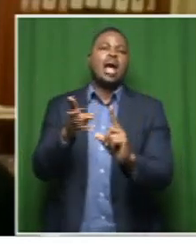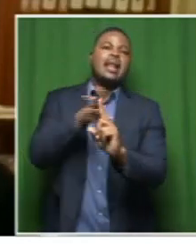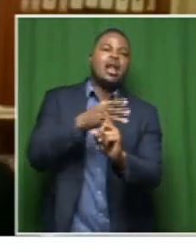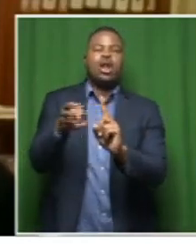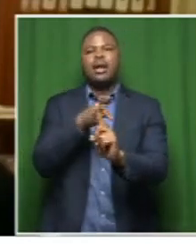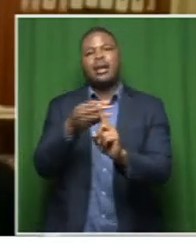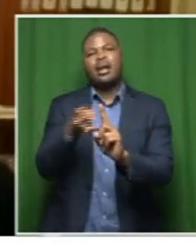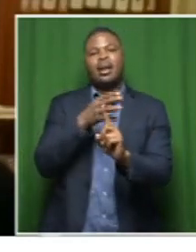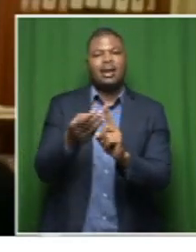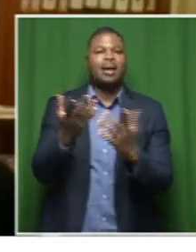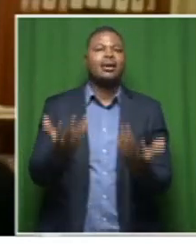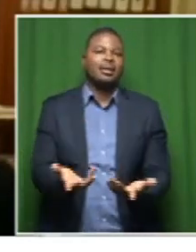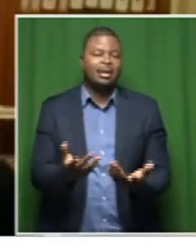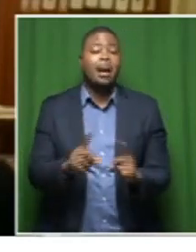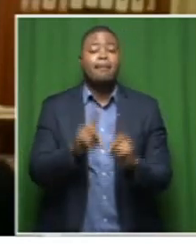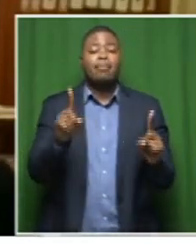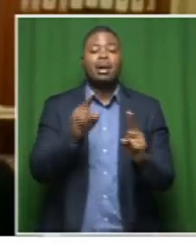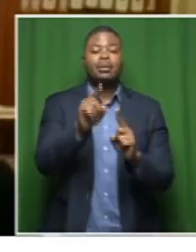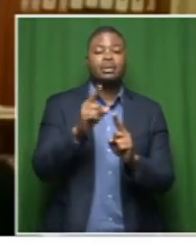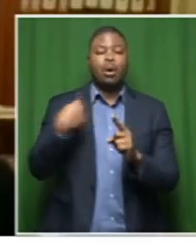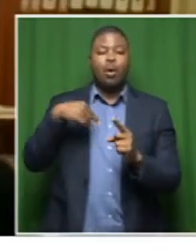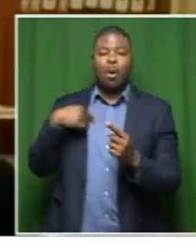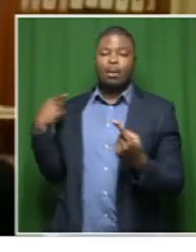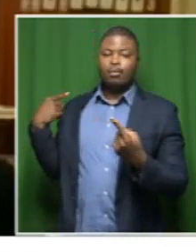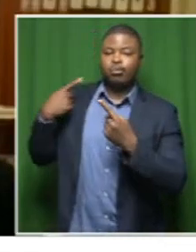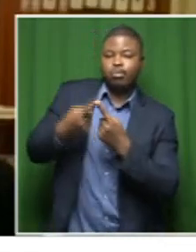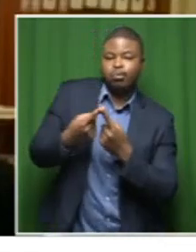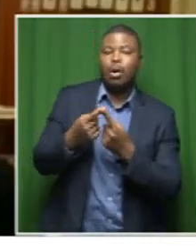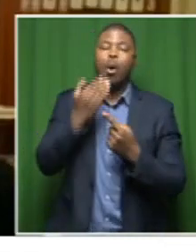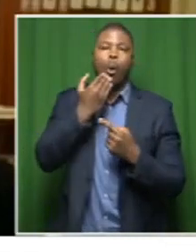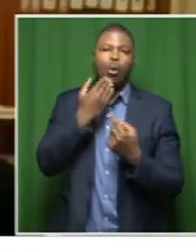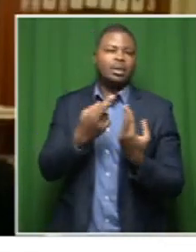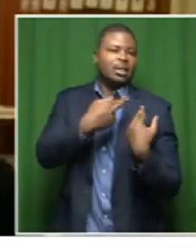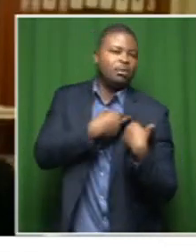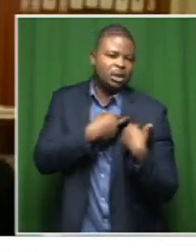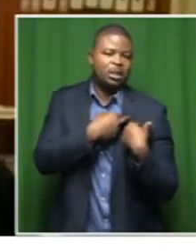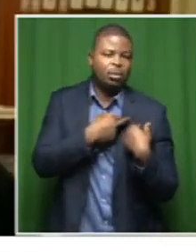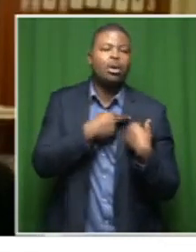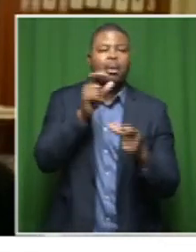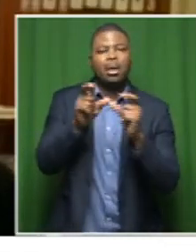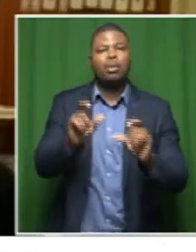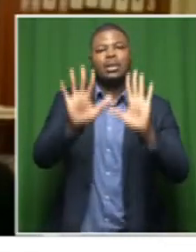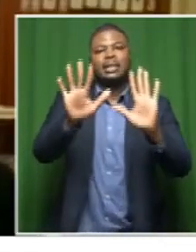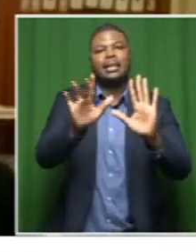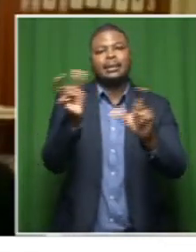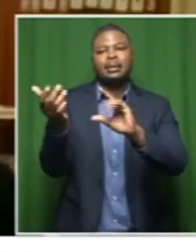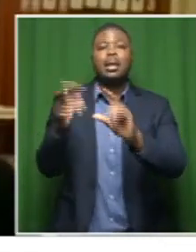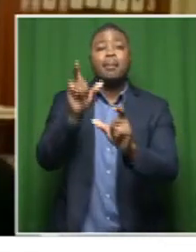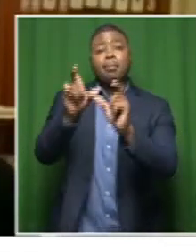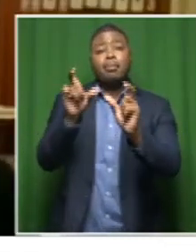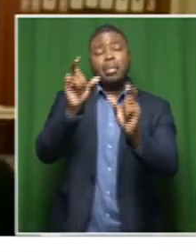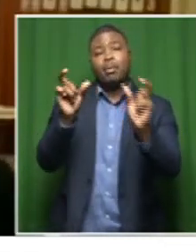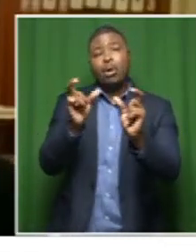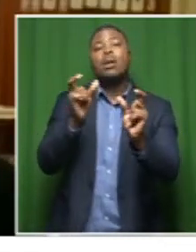us understand who's liable, who's responsible for those earlier 10 deaths. And as you